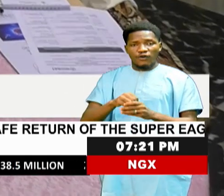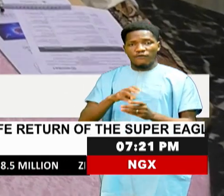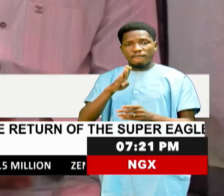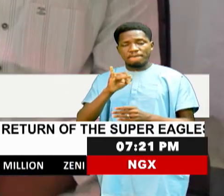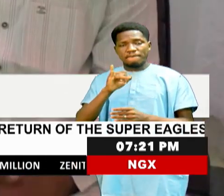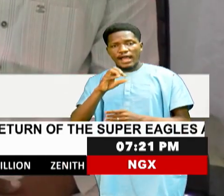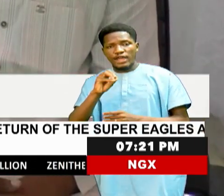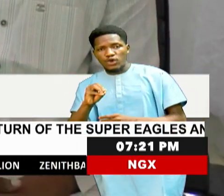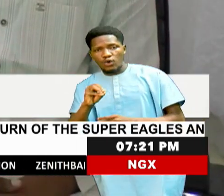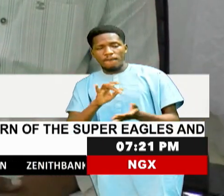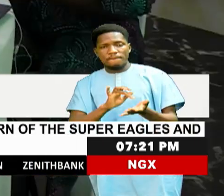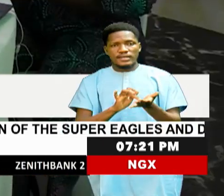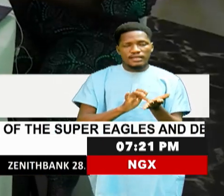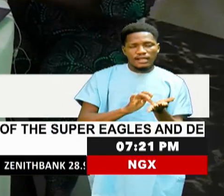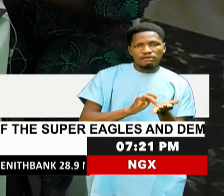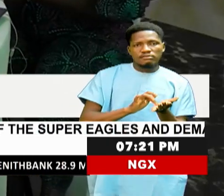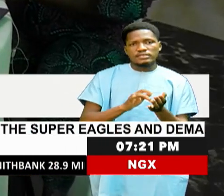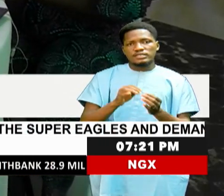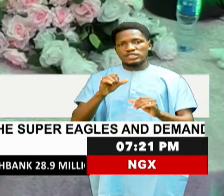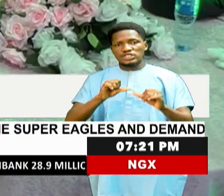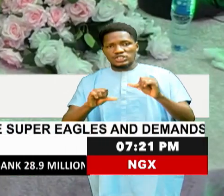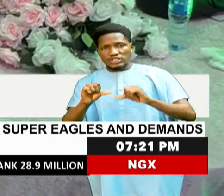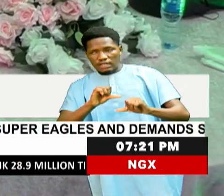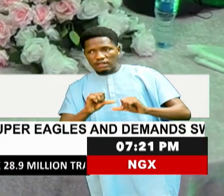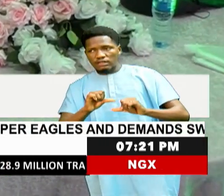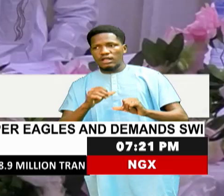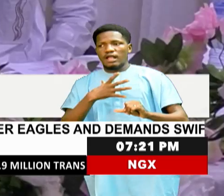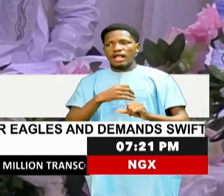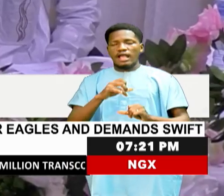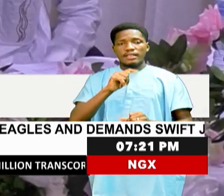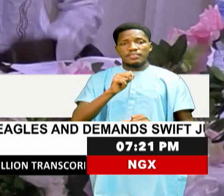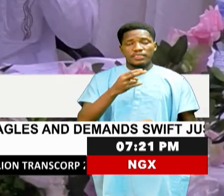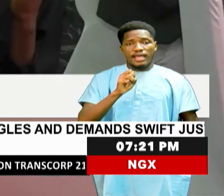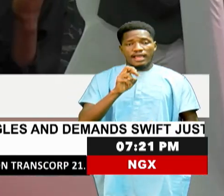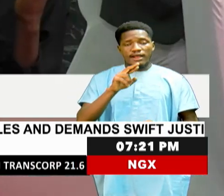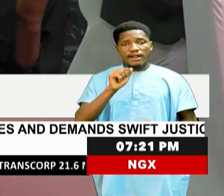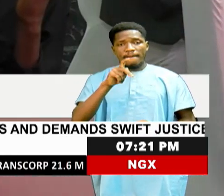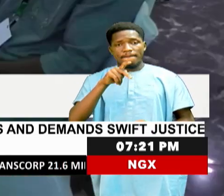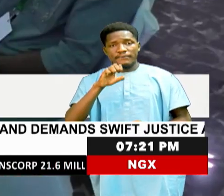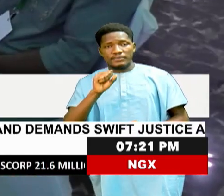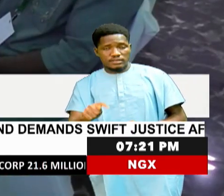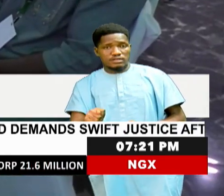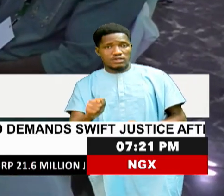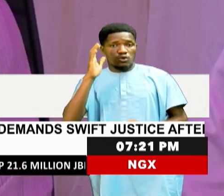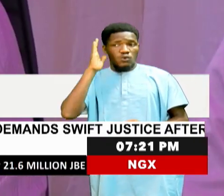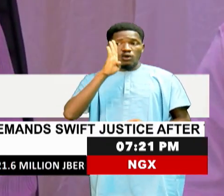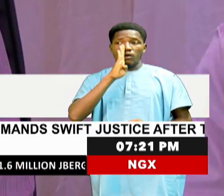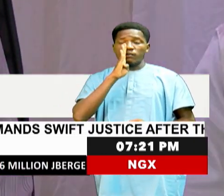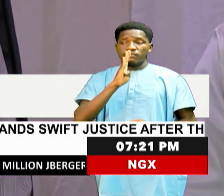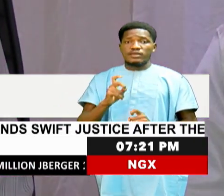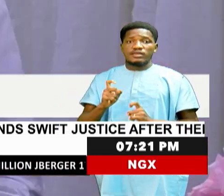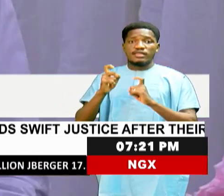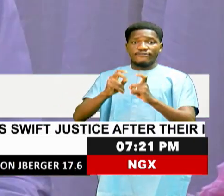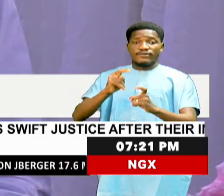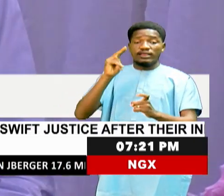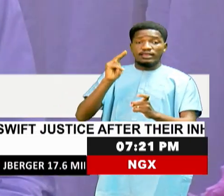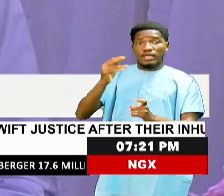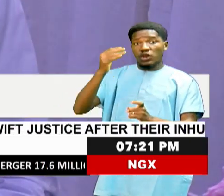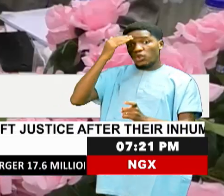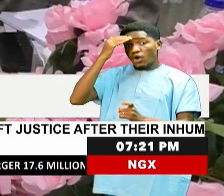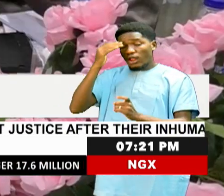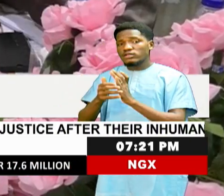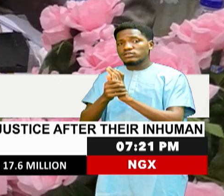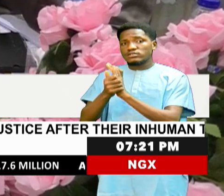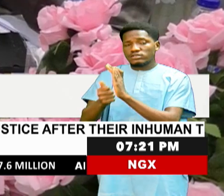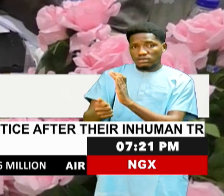in radiation therapy and diagnostic imaging. They will be re-equipped with the needed knowledge and skills in cancer care and